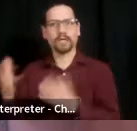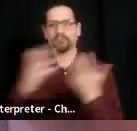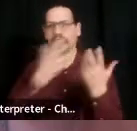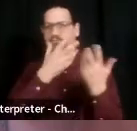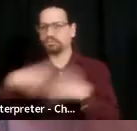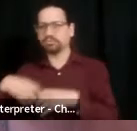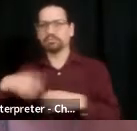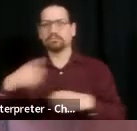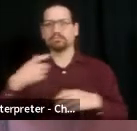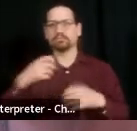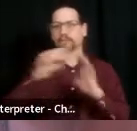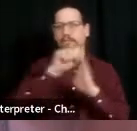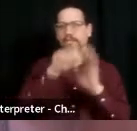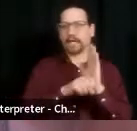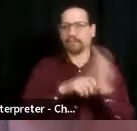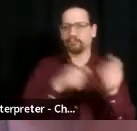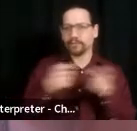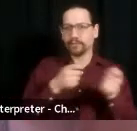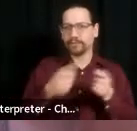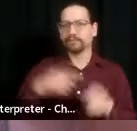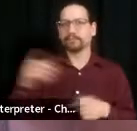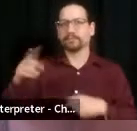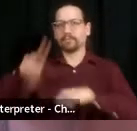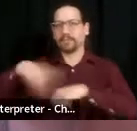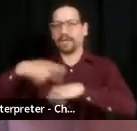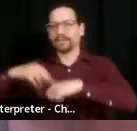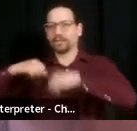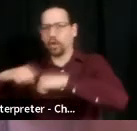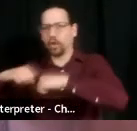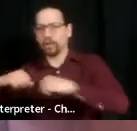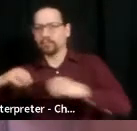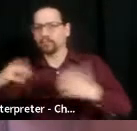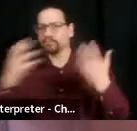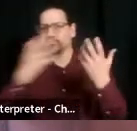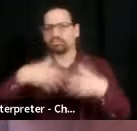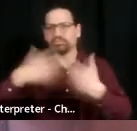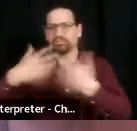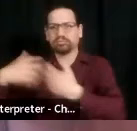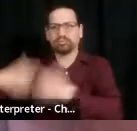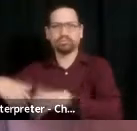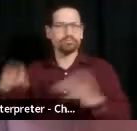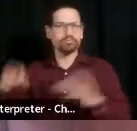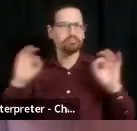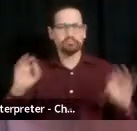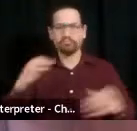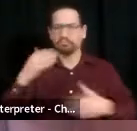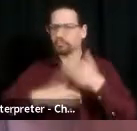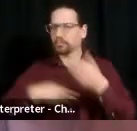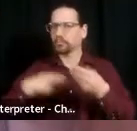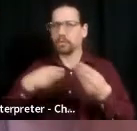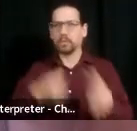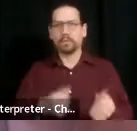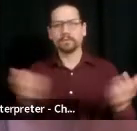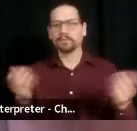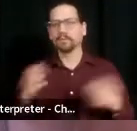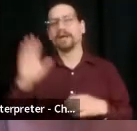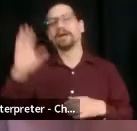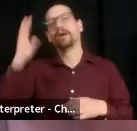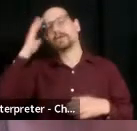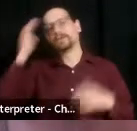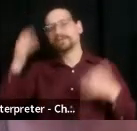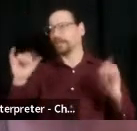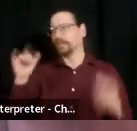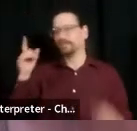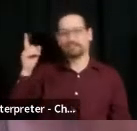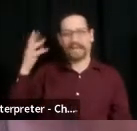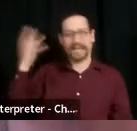as though that things are going very well, but we do still have a couple more hours of snow. We're expecting the snow to continue fairly